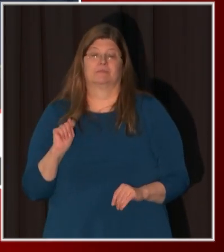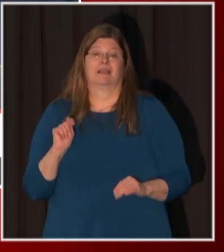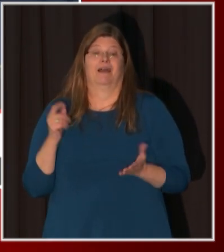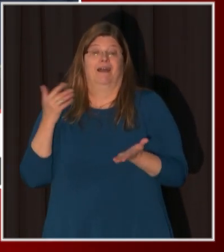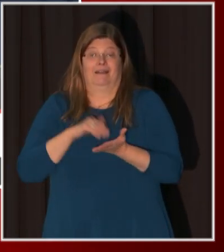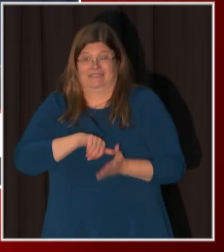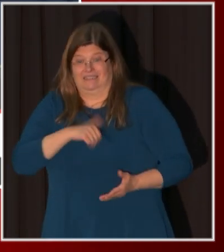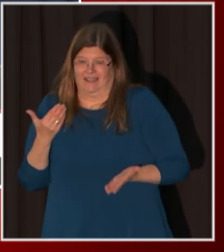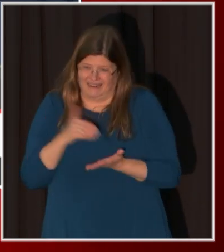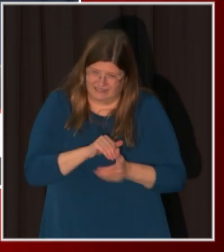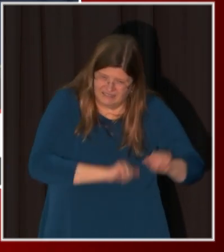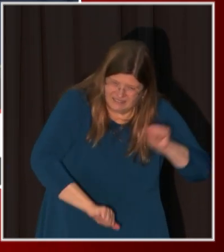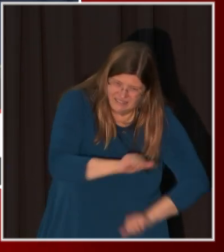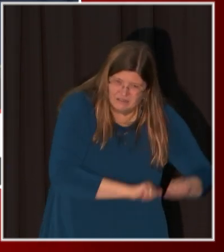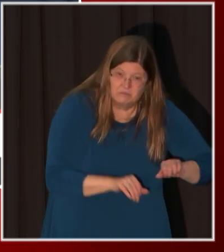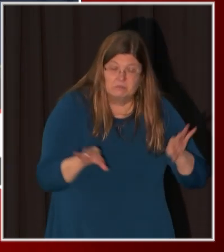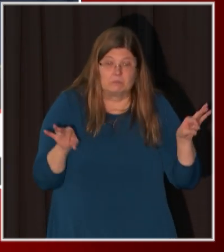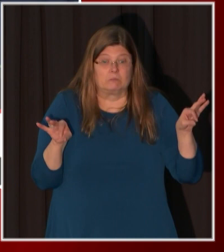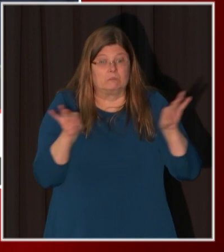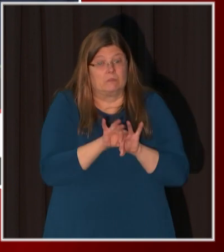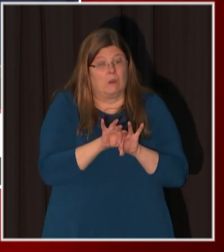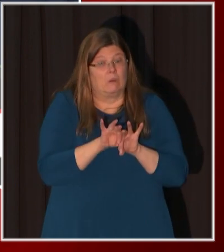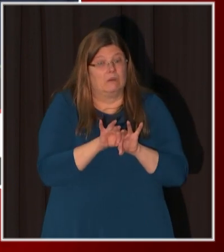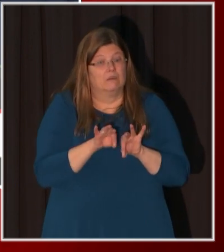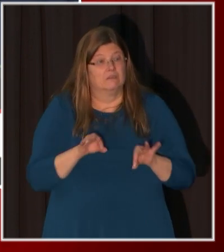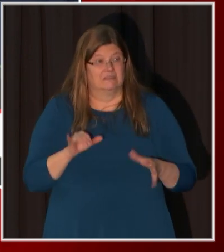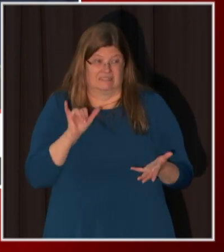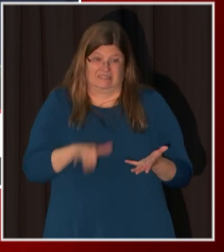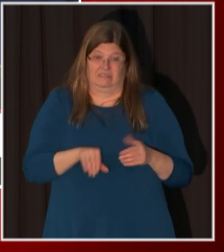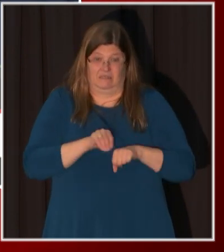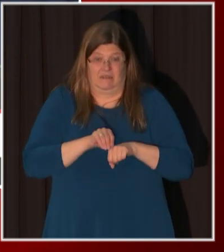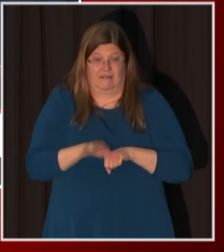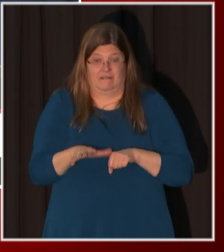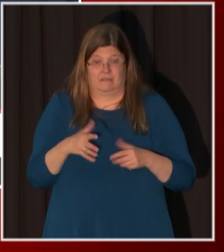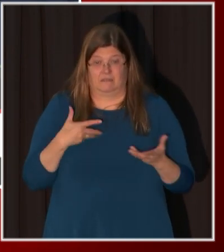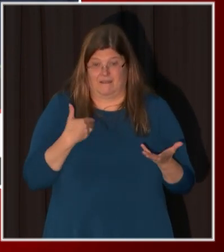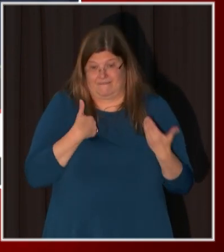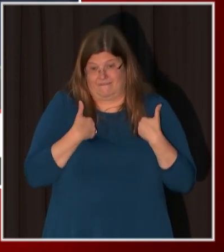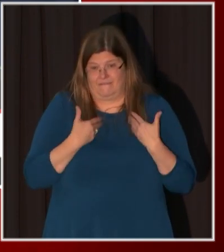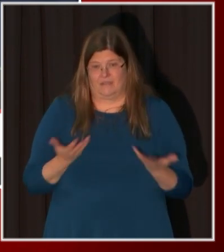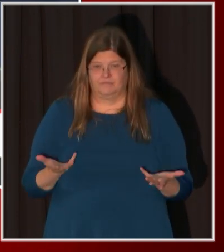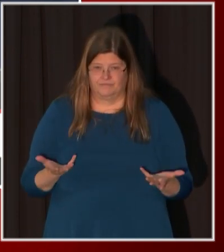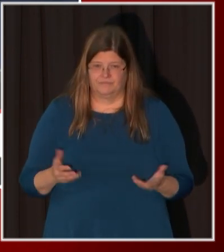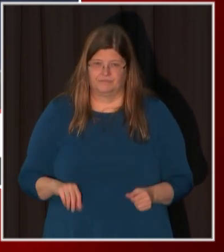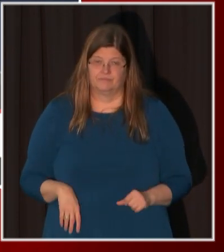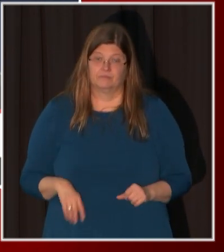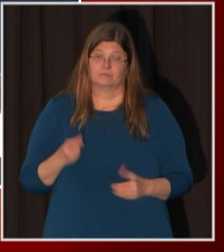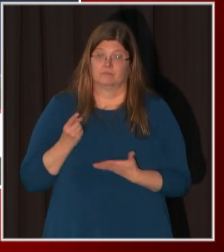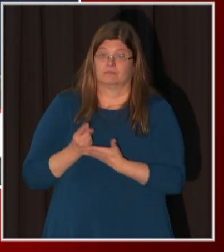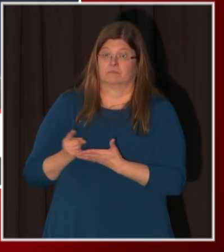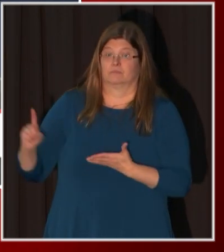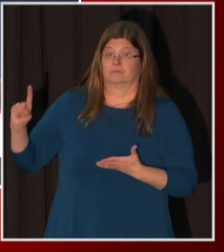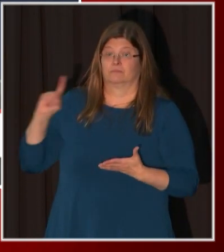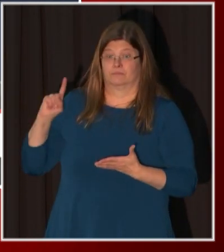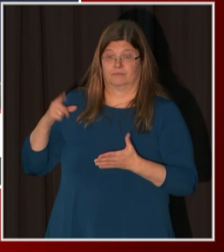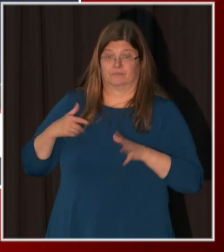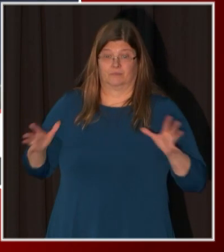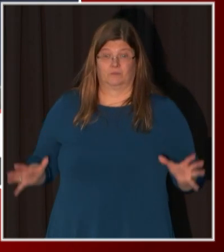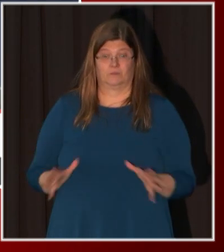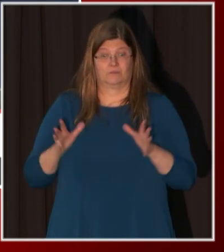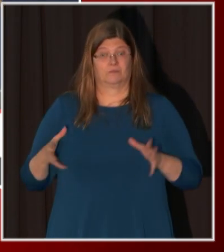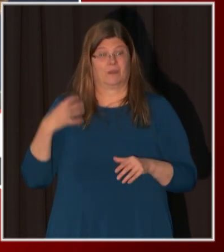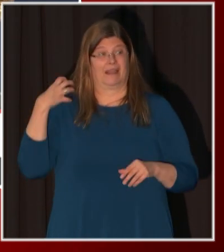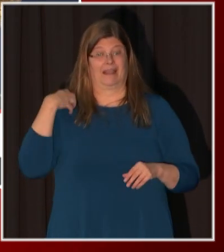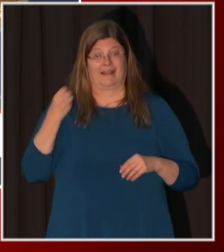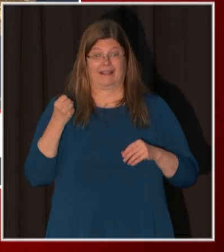advice that we give to people. Again, last week when we changed and encouraged people, healthcare providers, to have a very low